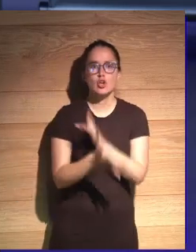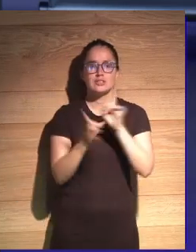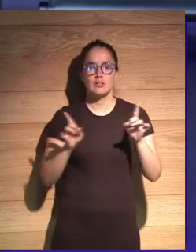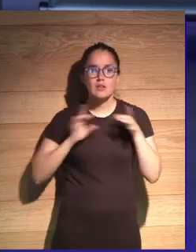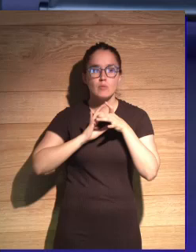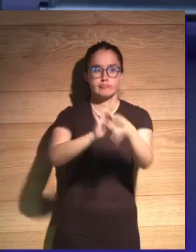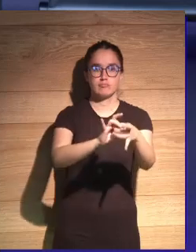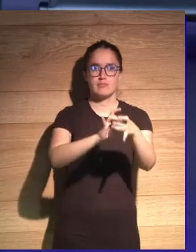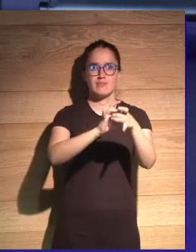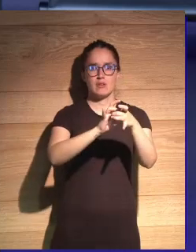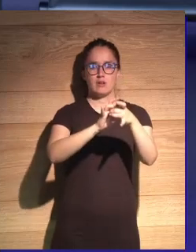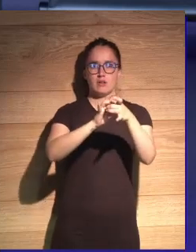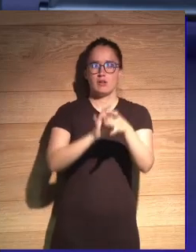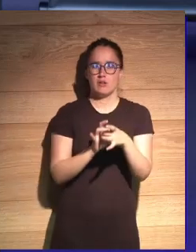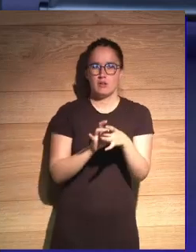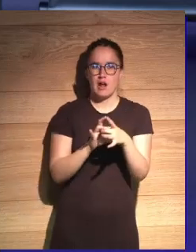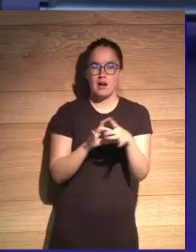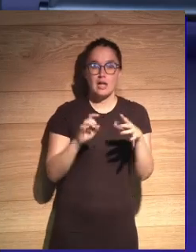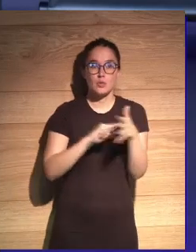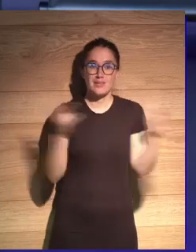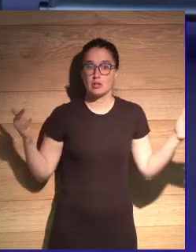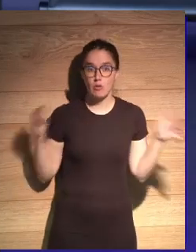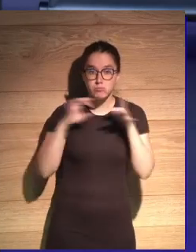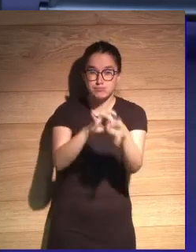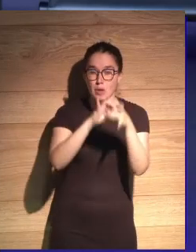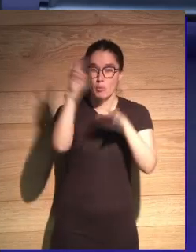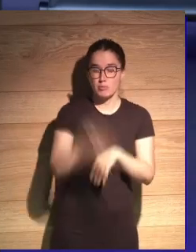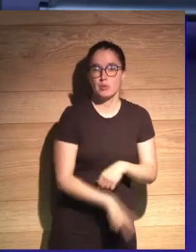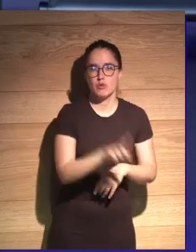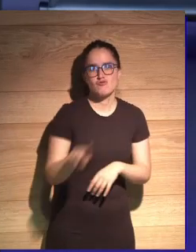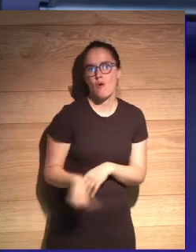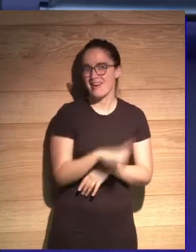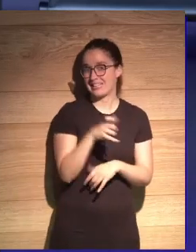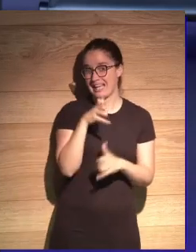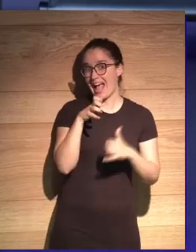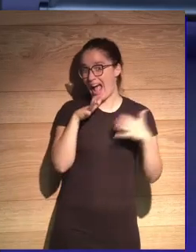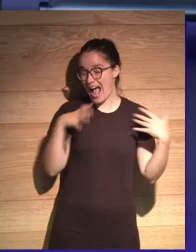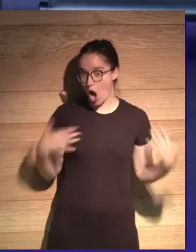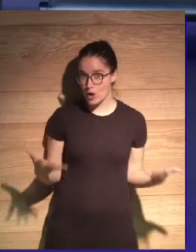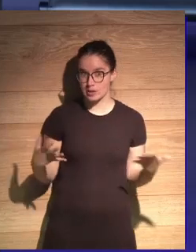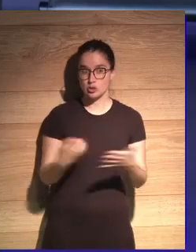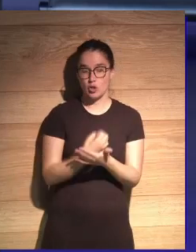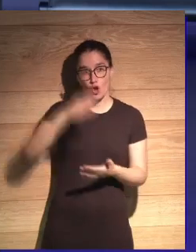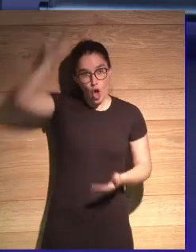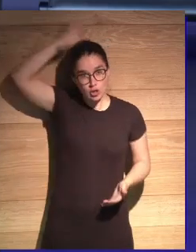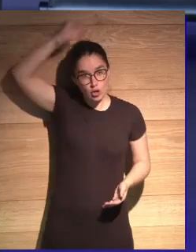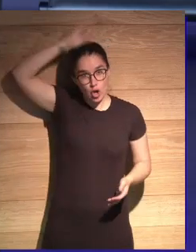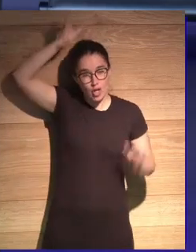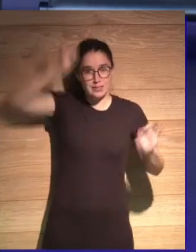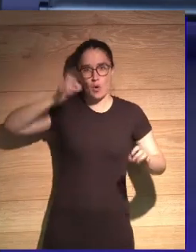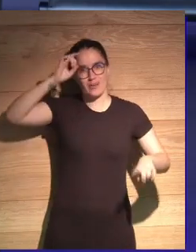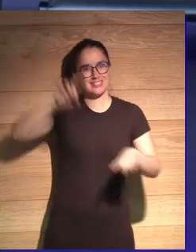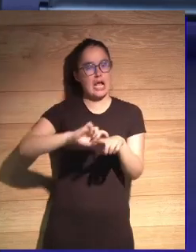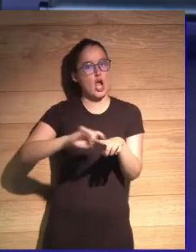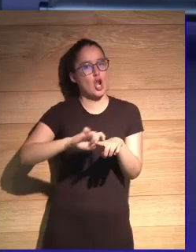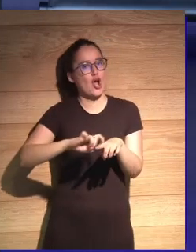of attention does not seem to be necessarily linked to new technologies, but nowadays